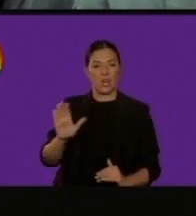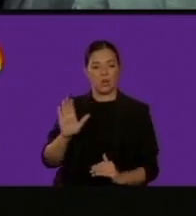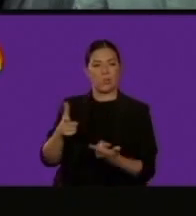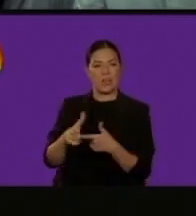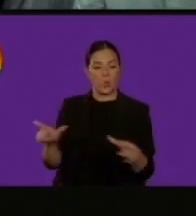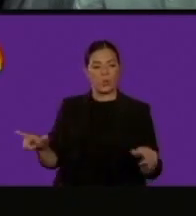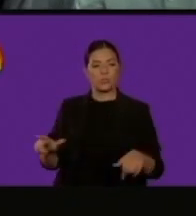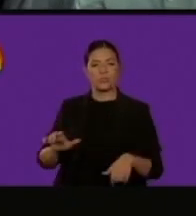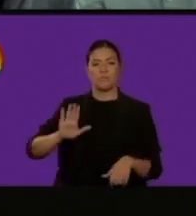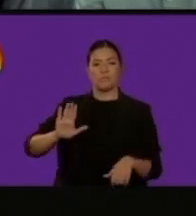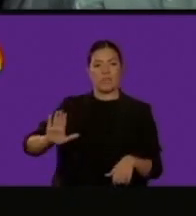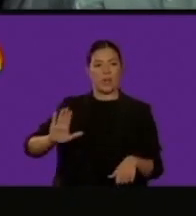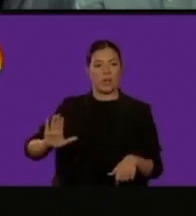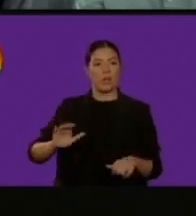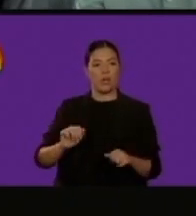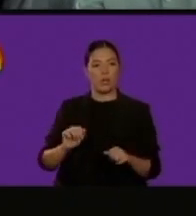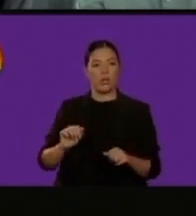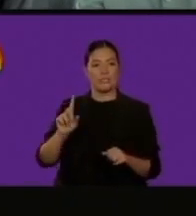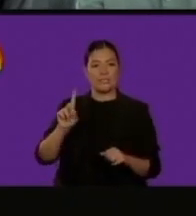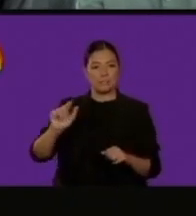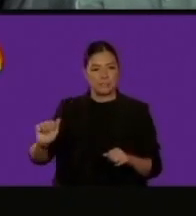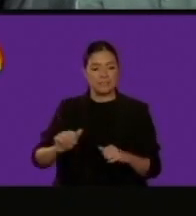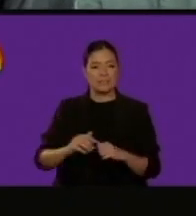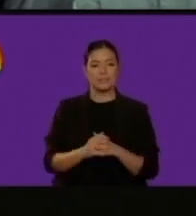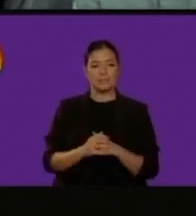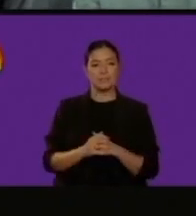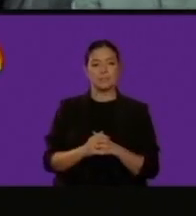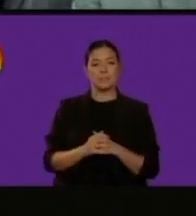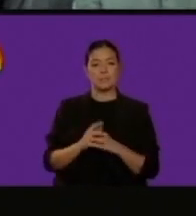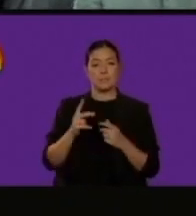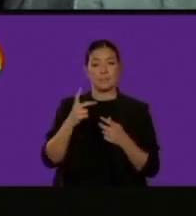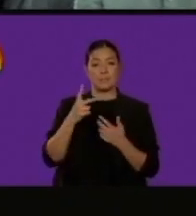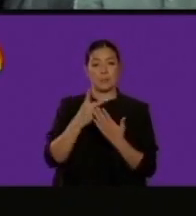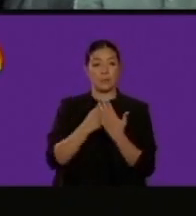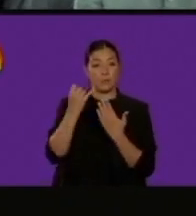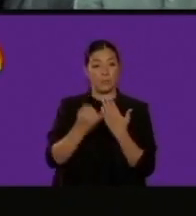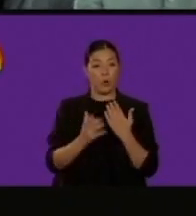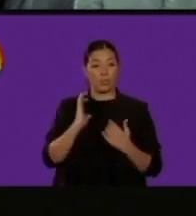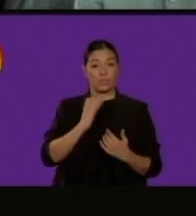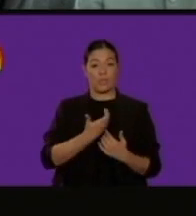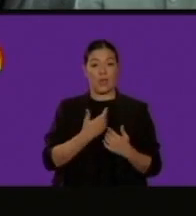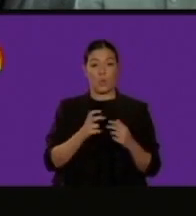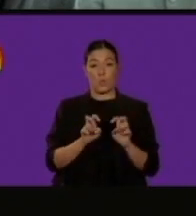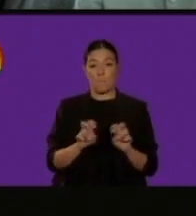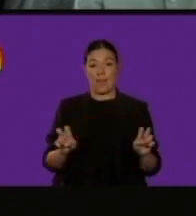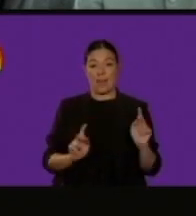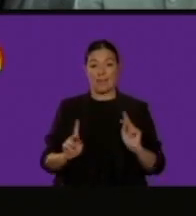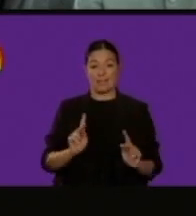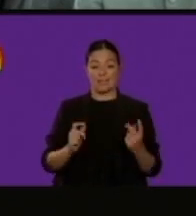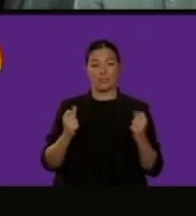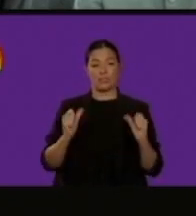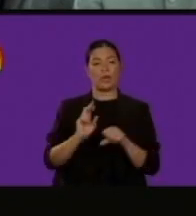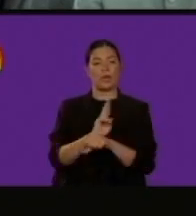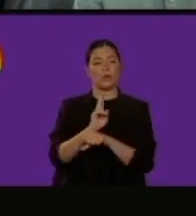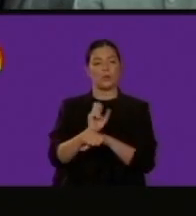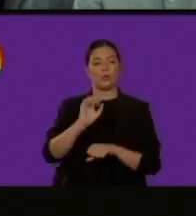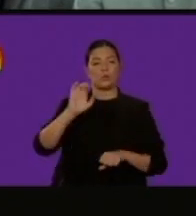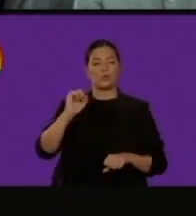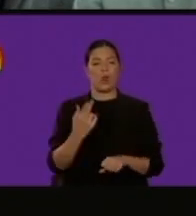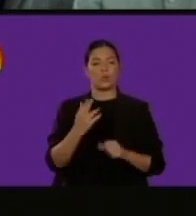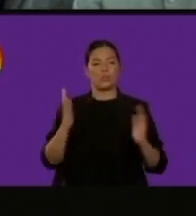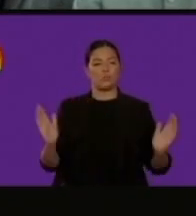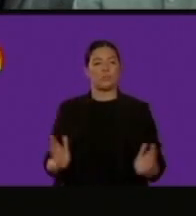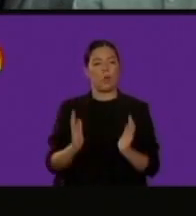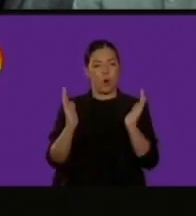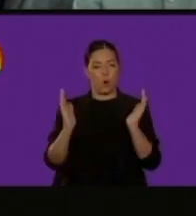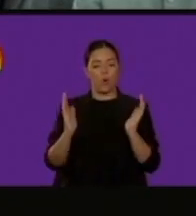With the speakers, we will have 5 minutes. We will talk about diversity of the experiences in our